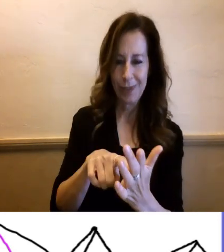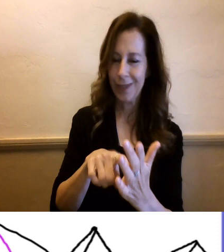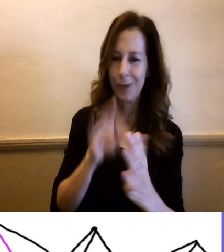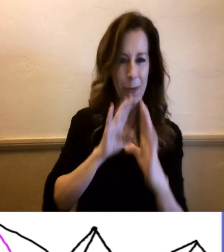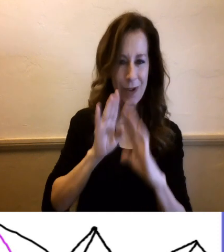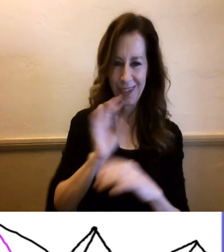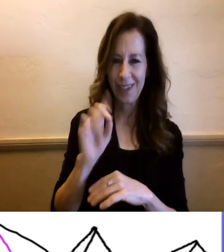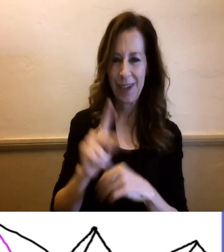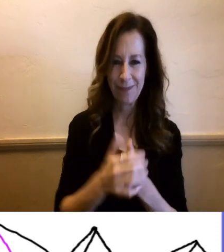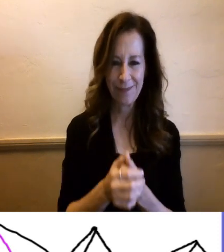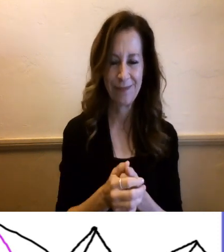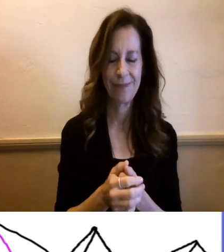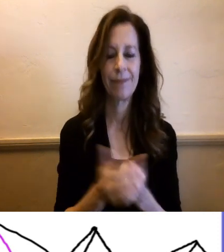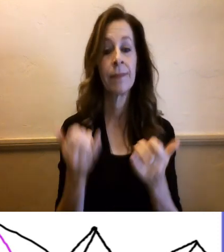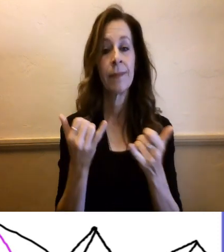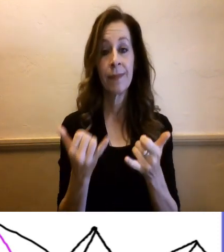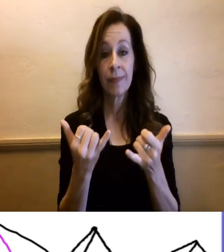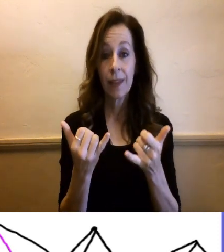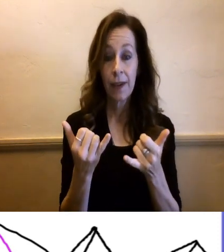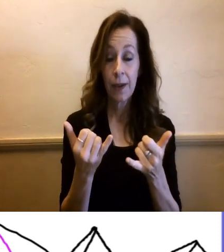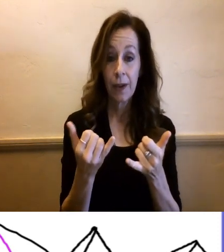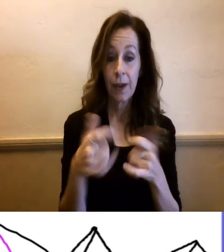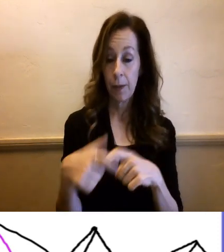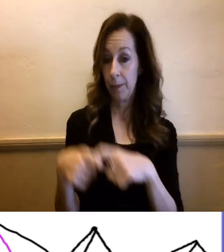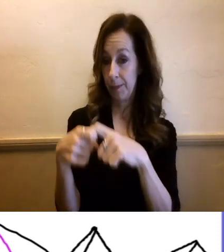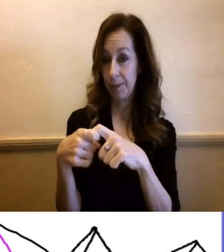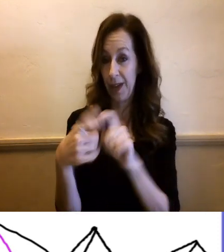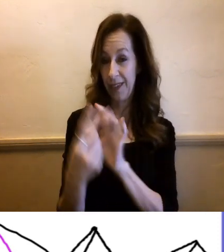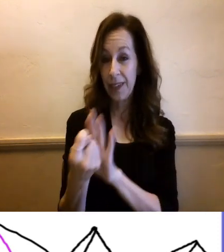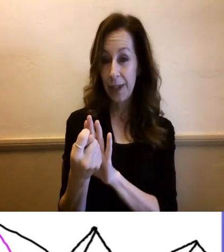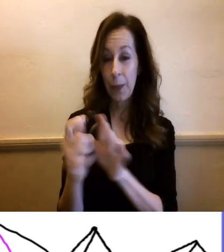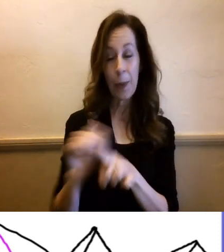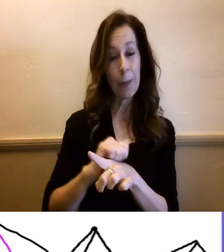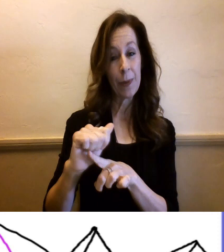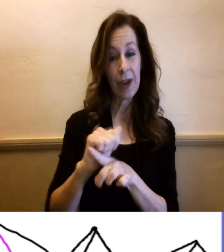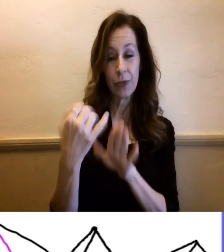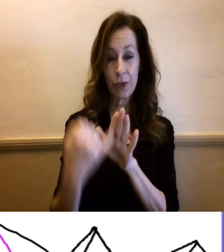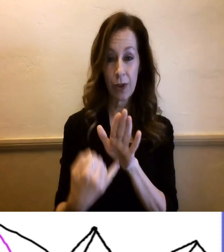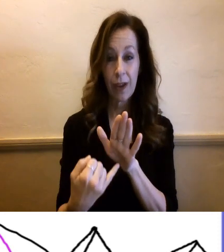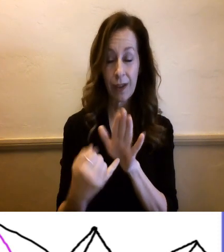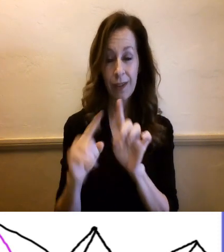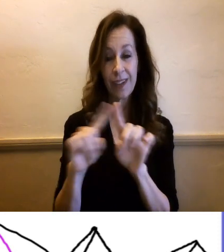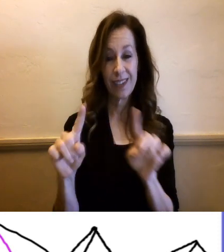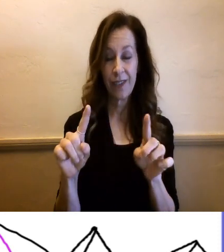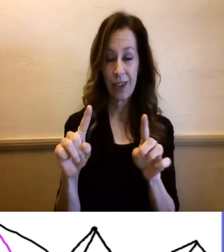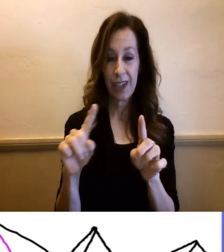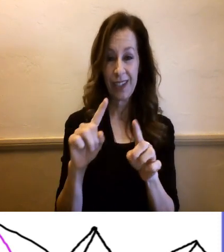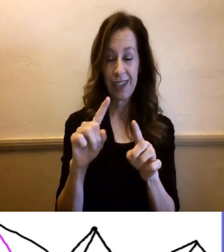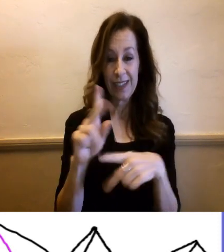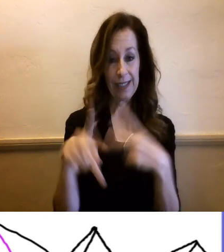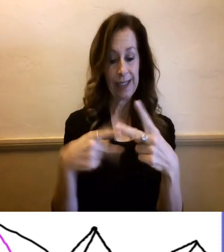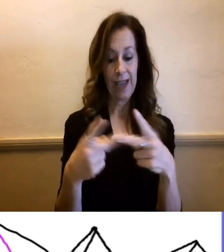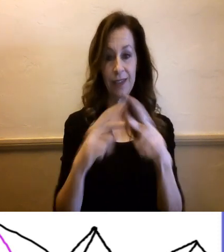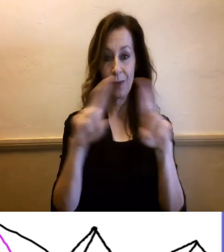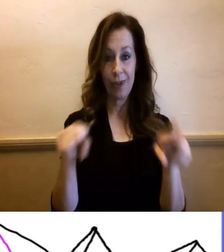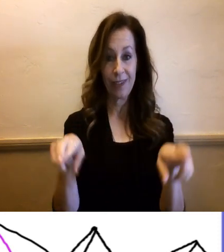worry. Okay. All right, so I want you to pause the video and practice drawing different